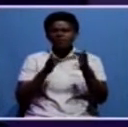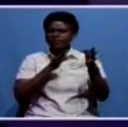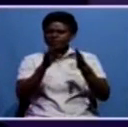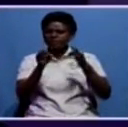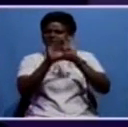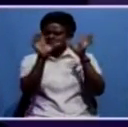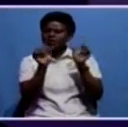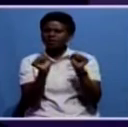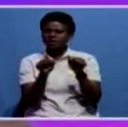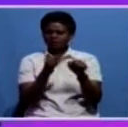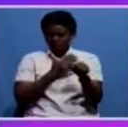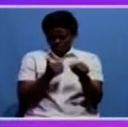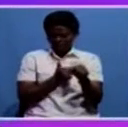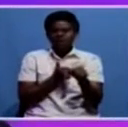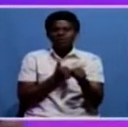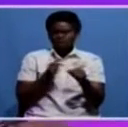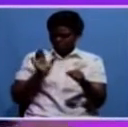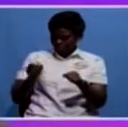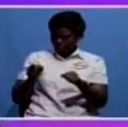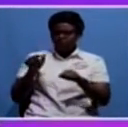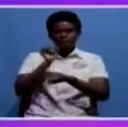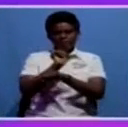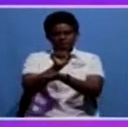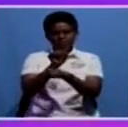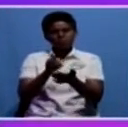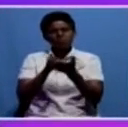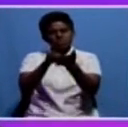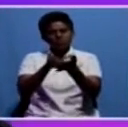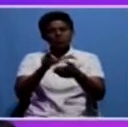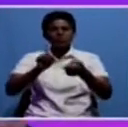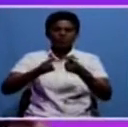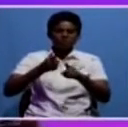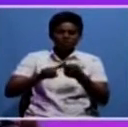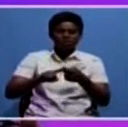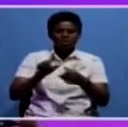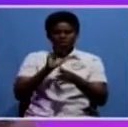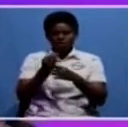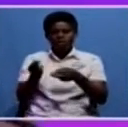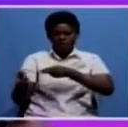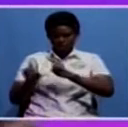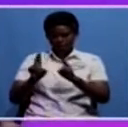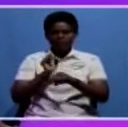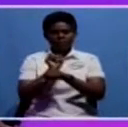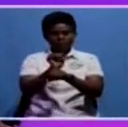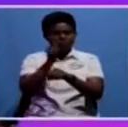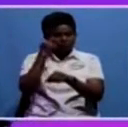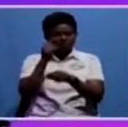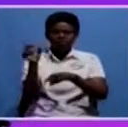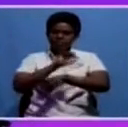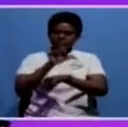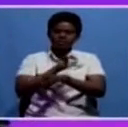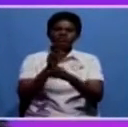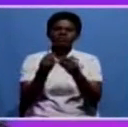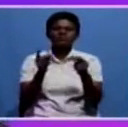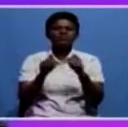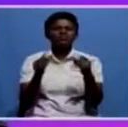that actually I inherited this vehicle, or I was just given this vehicle by a friend, or I have hired this vehicle to drive it for a few days. But you'd